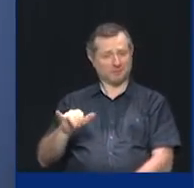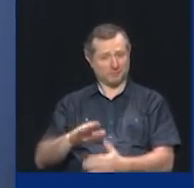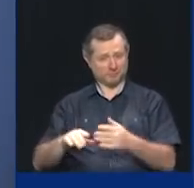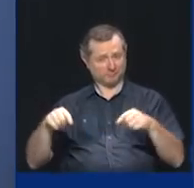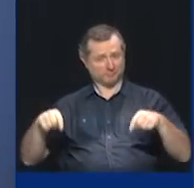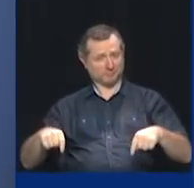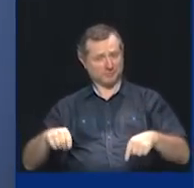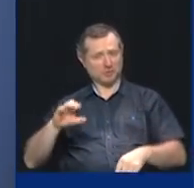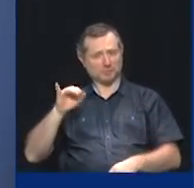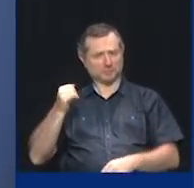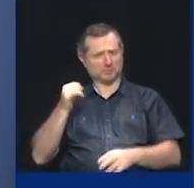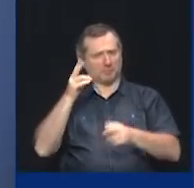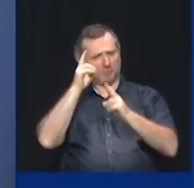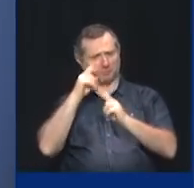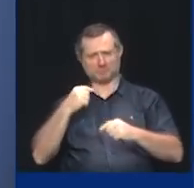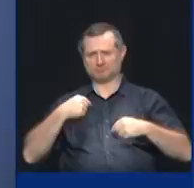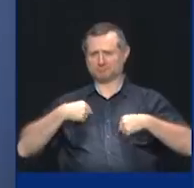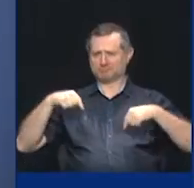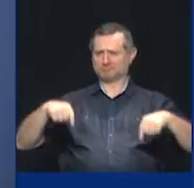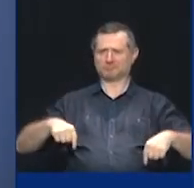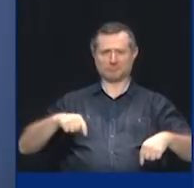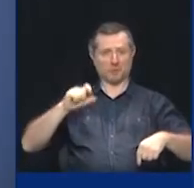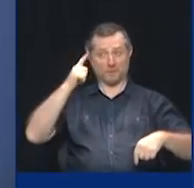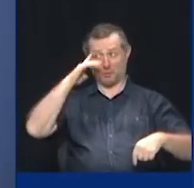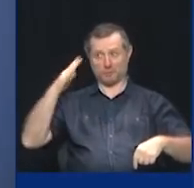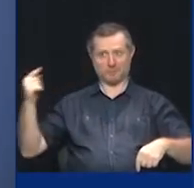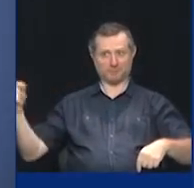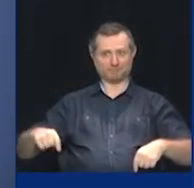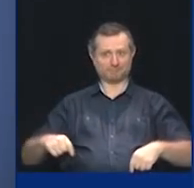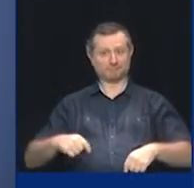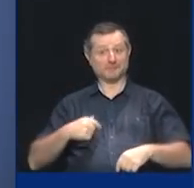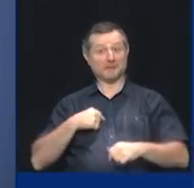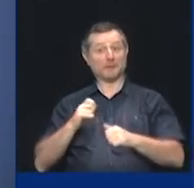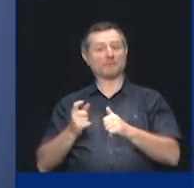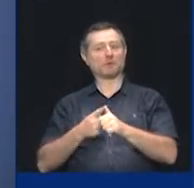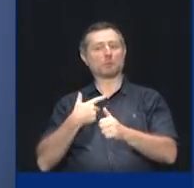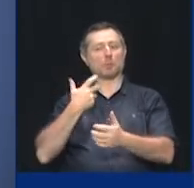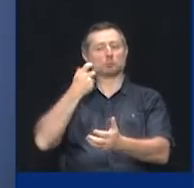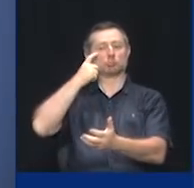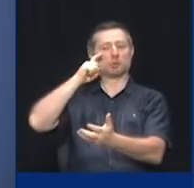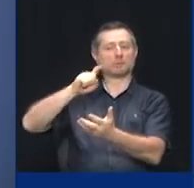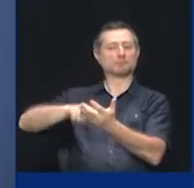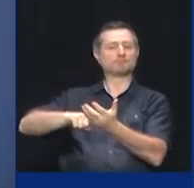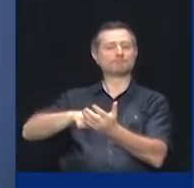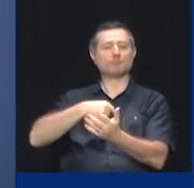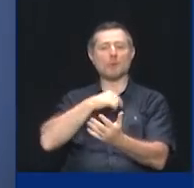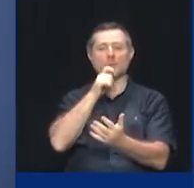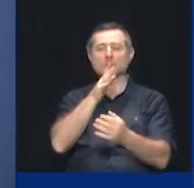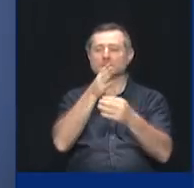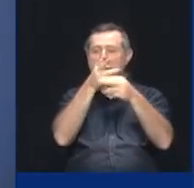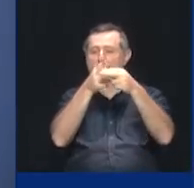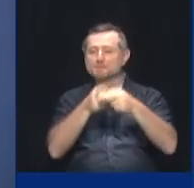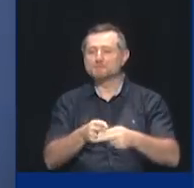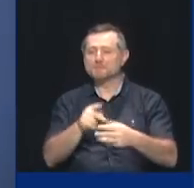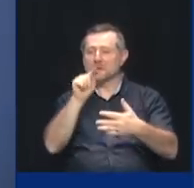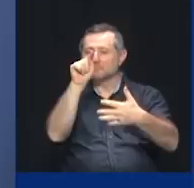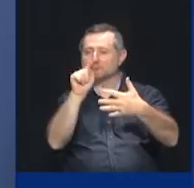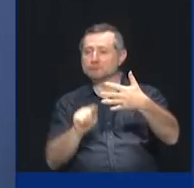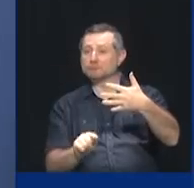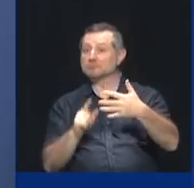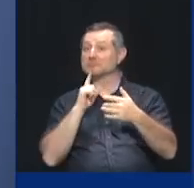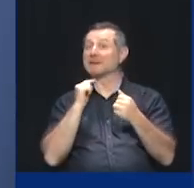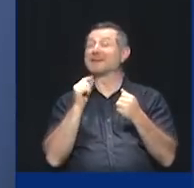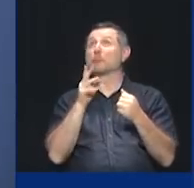today. So we've got a few dignitaries we need to acknowledge, and by few, I mean a lot. So please hold your applause while